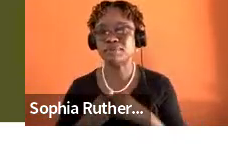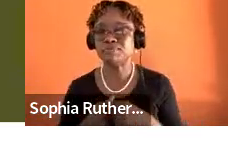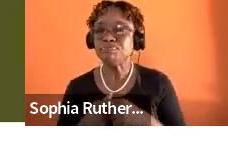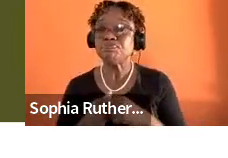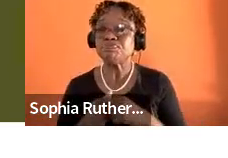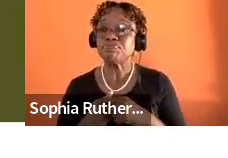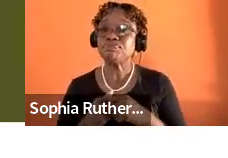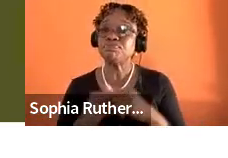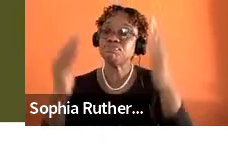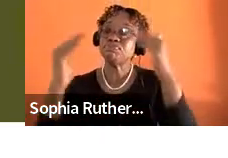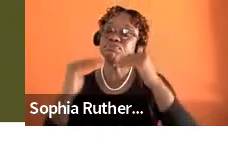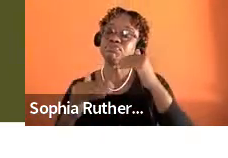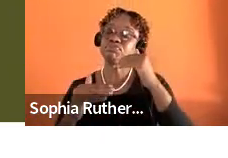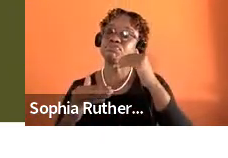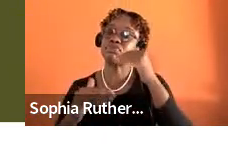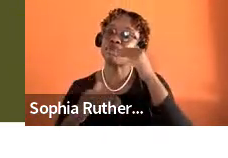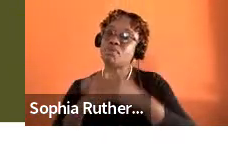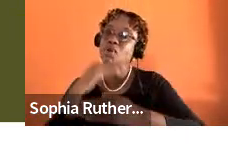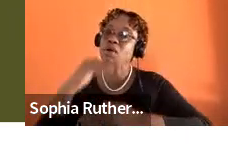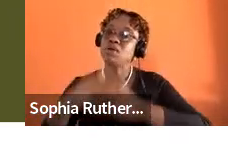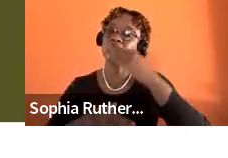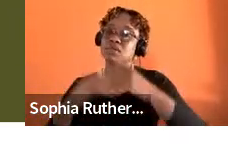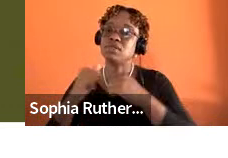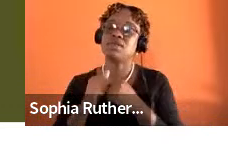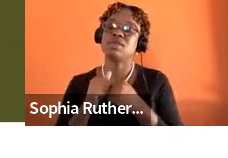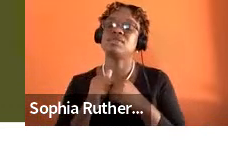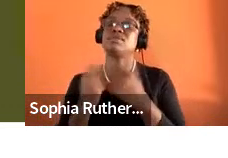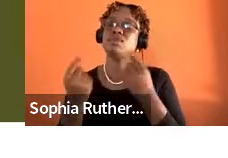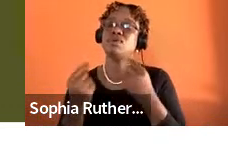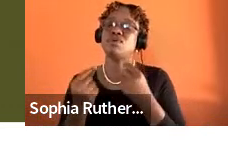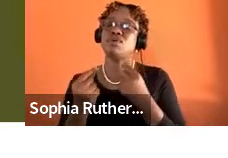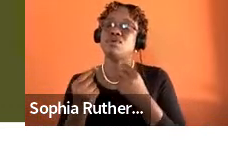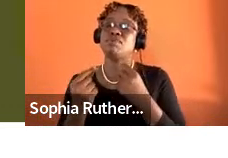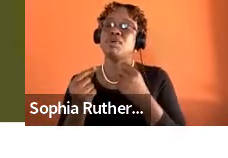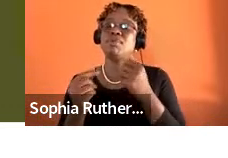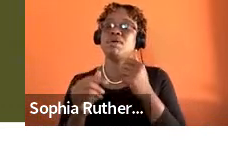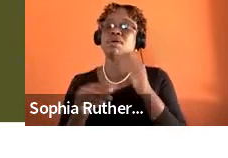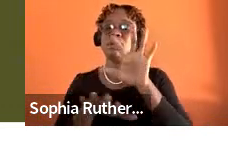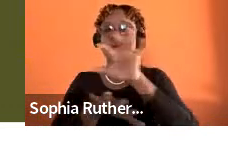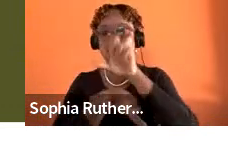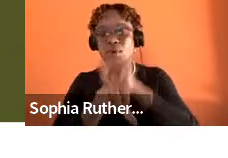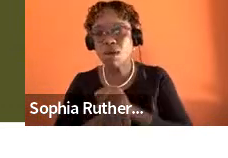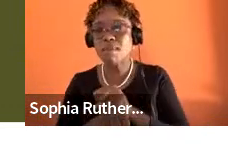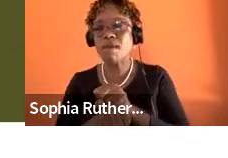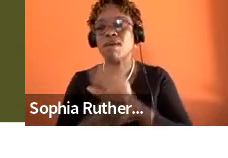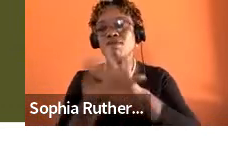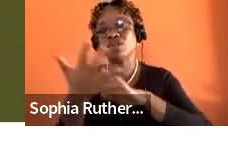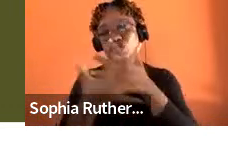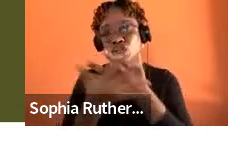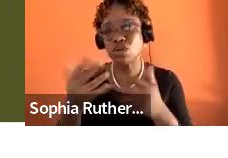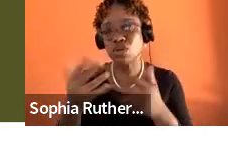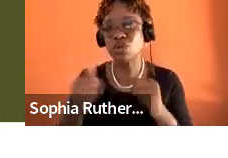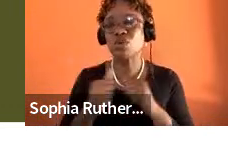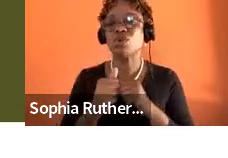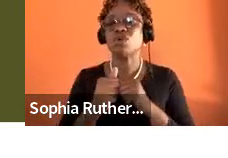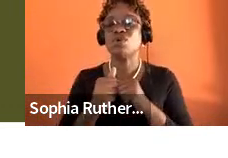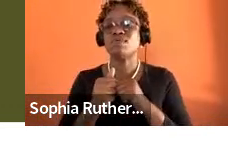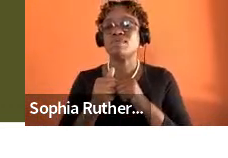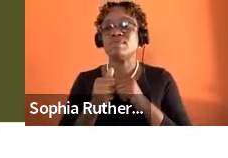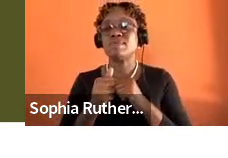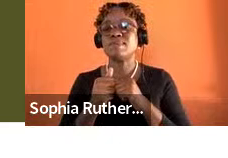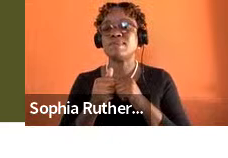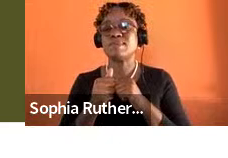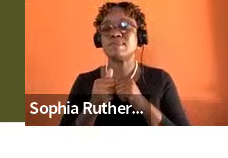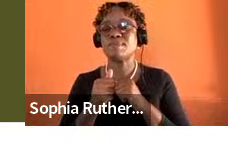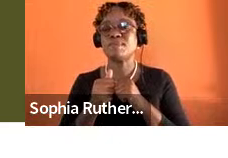to scheduling appointments, recording and retrieving patient information, receiving guidance, and the waiting procedure. To schedule